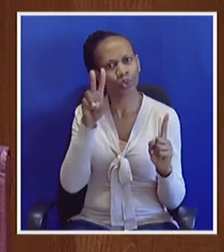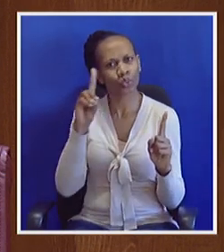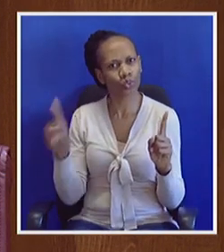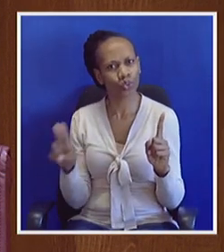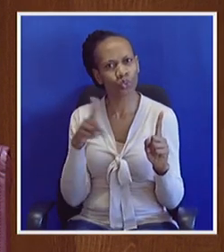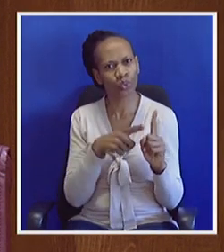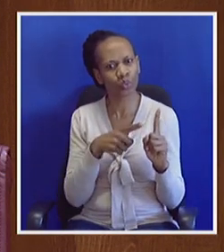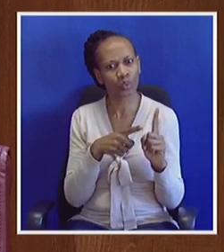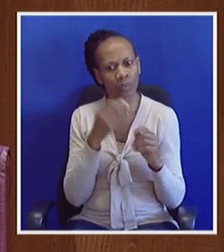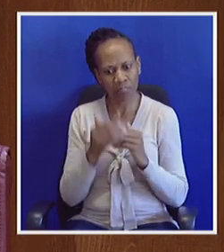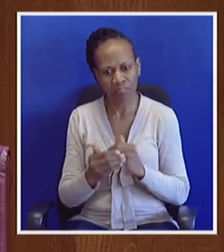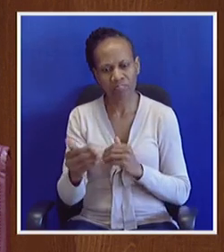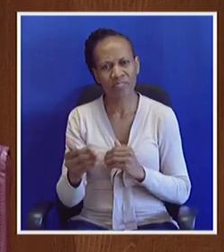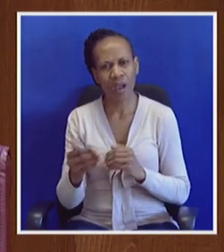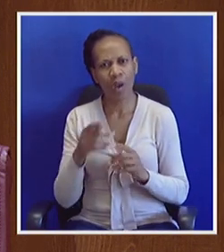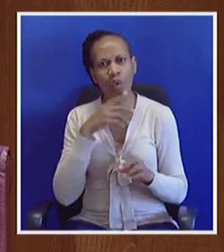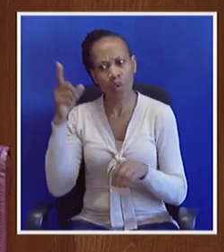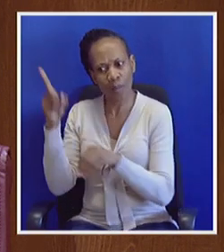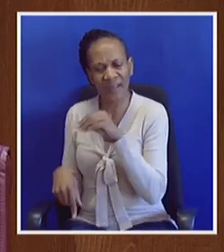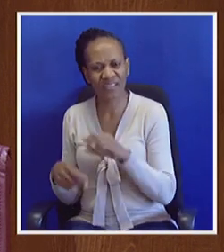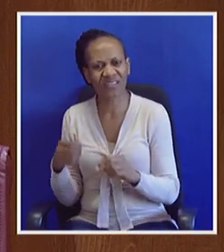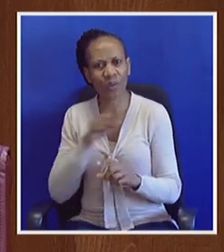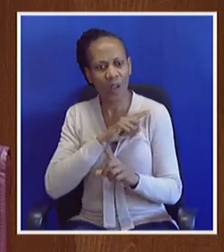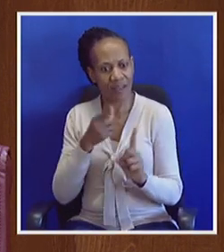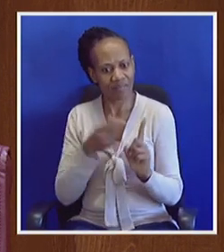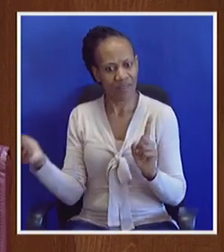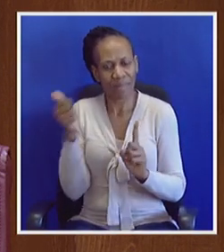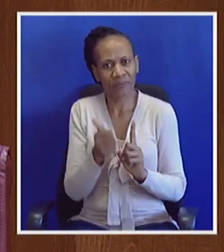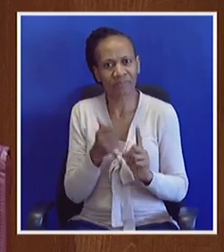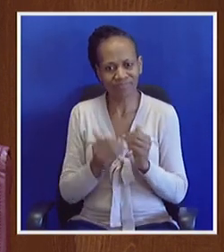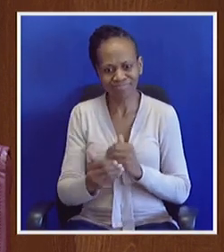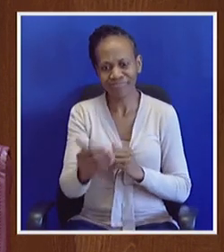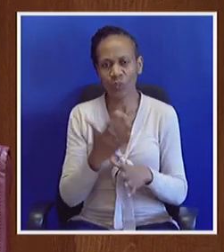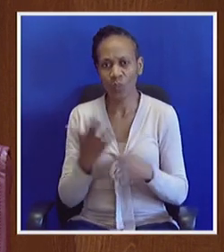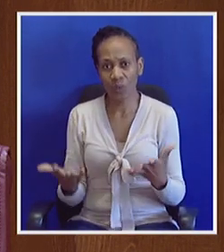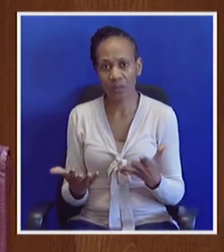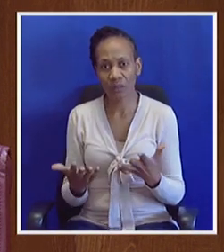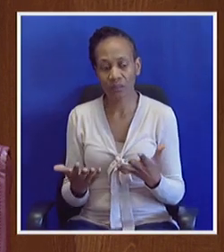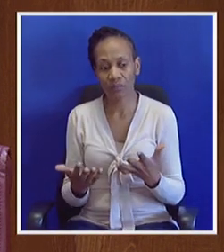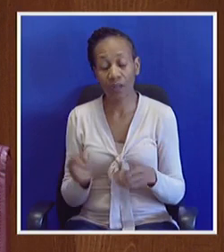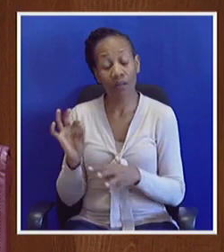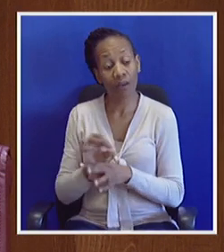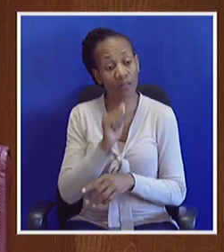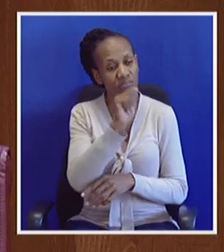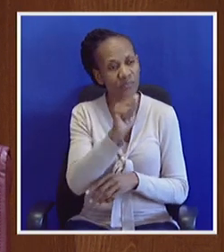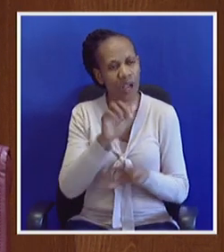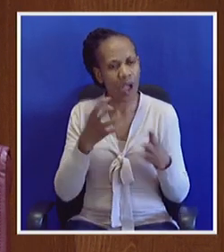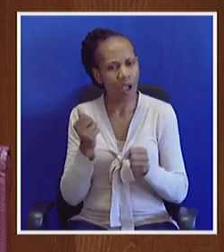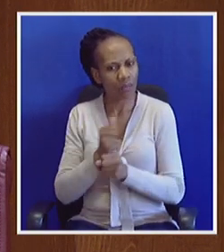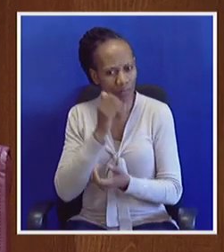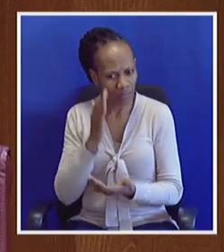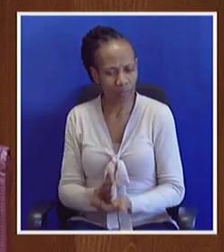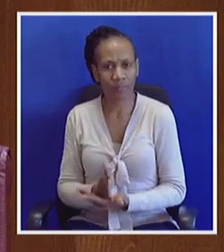the repercussions for illegal appointment? What measures will you take, Deputy